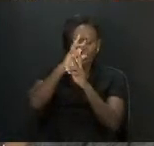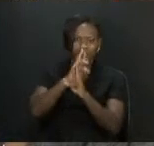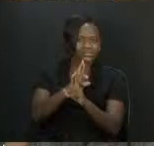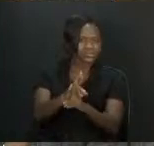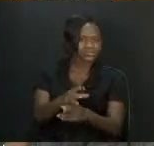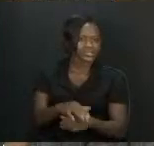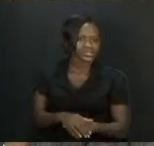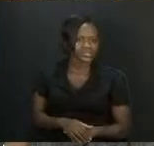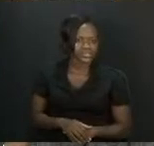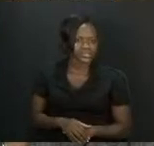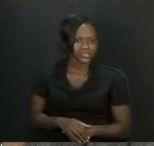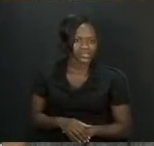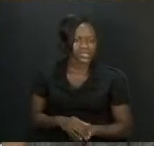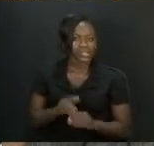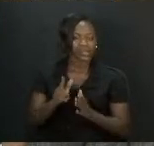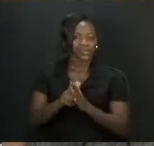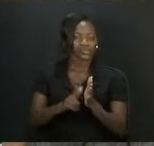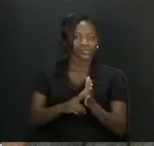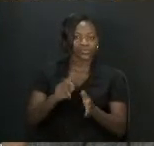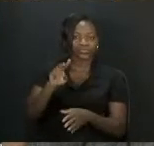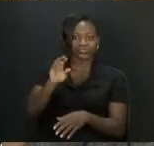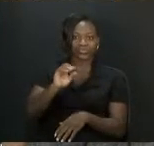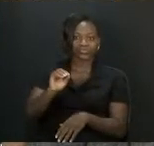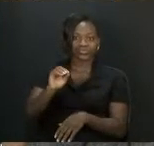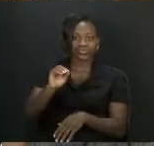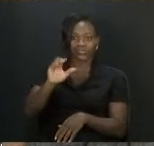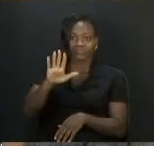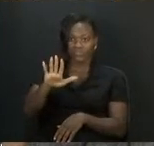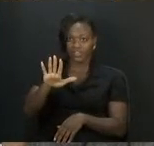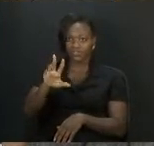Order 2042, 2052,